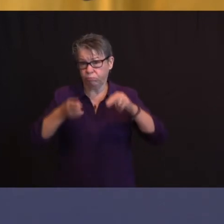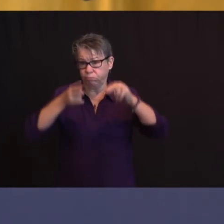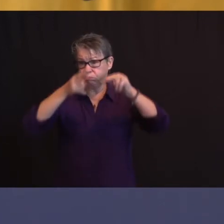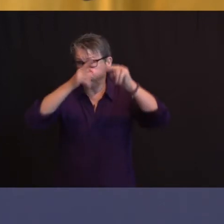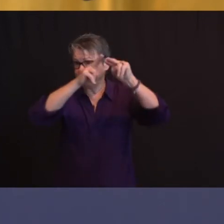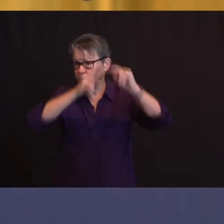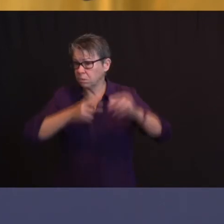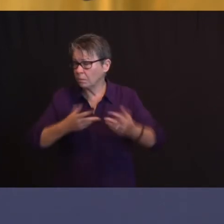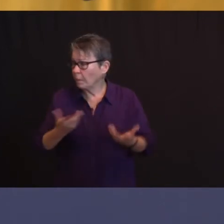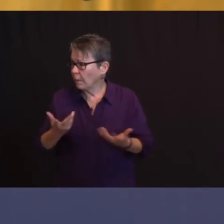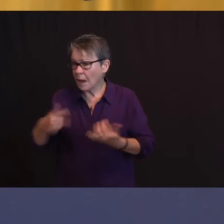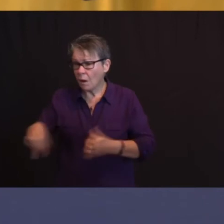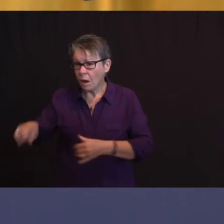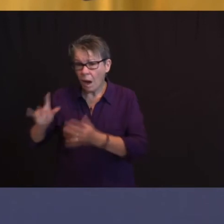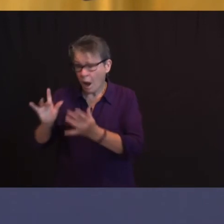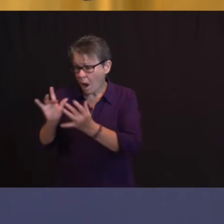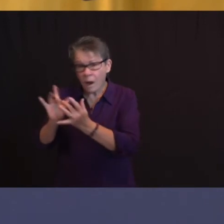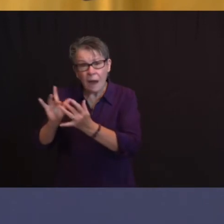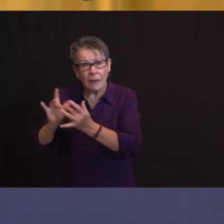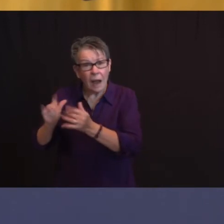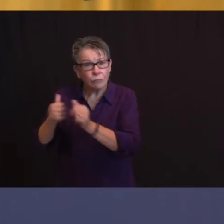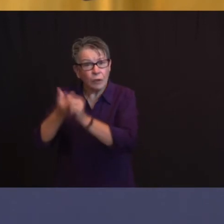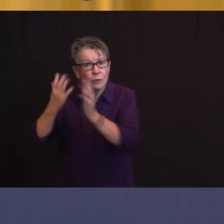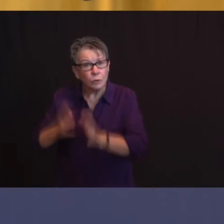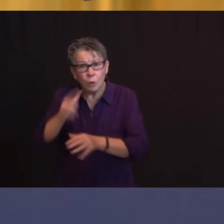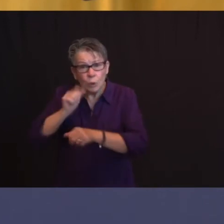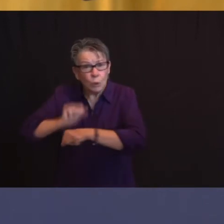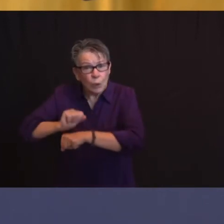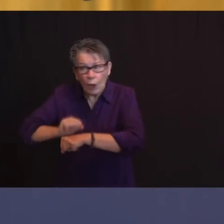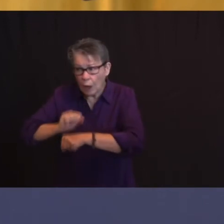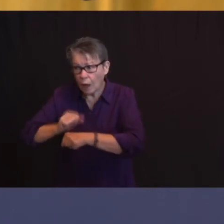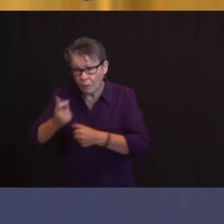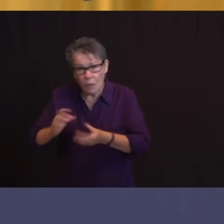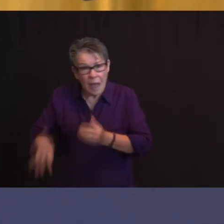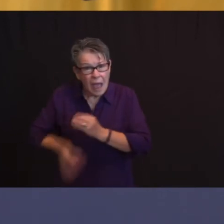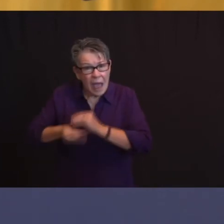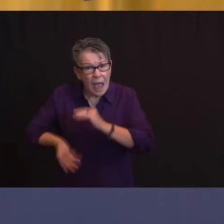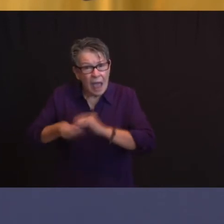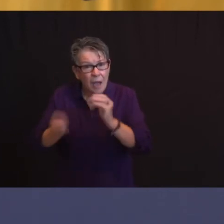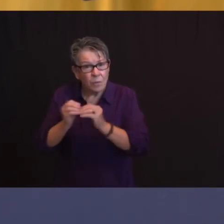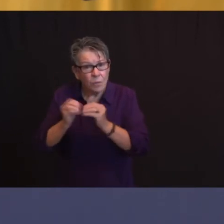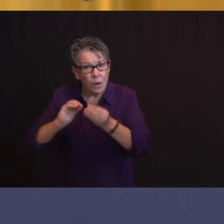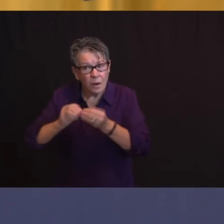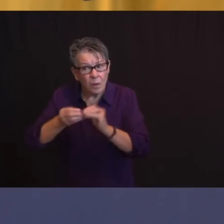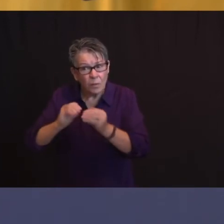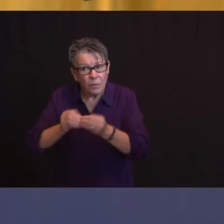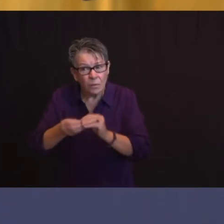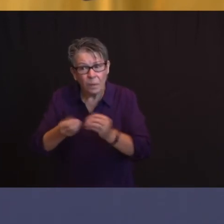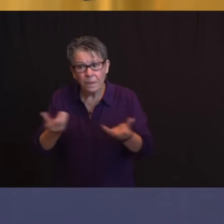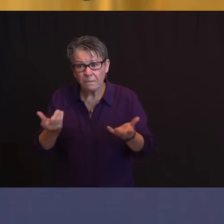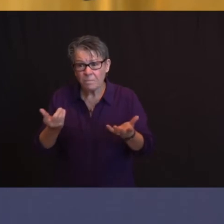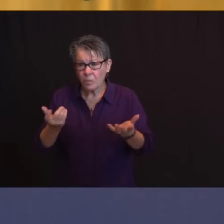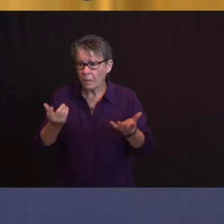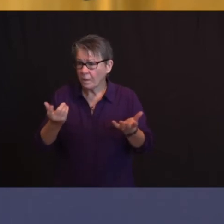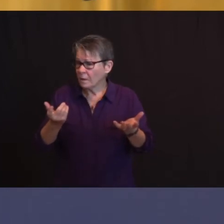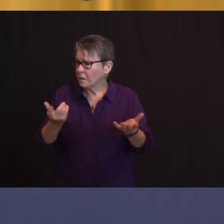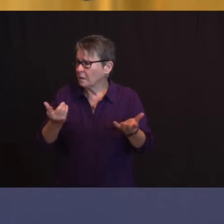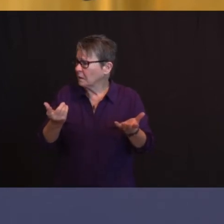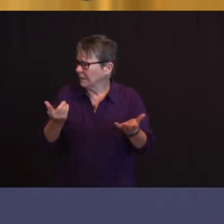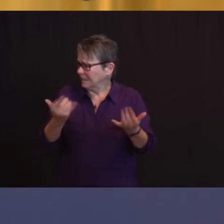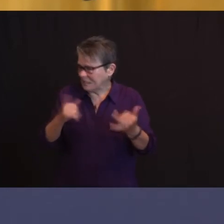mentioning, 60% of New Jersey residents will not cooperate. They won't even take the call. How significant do you think